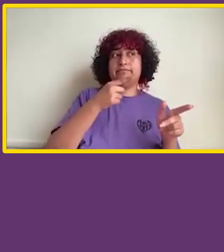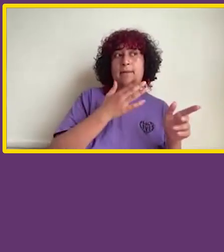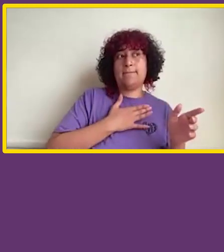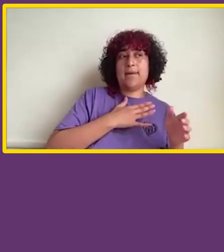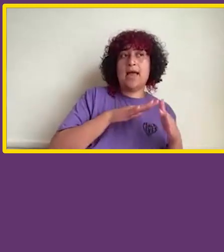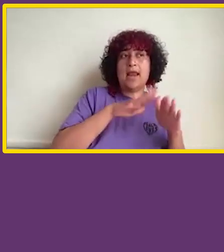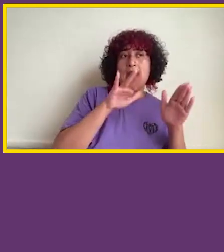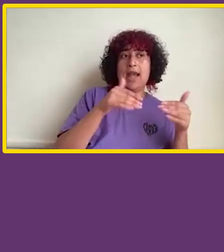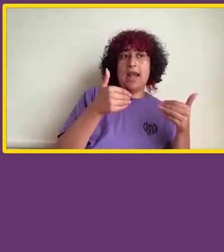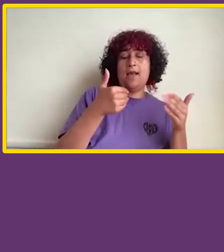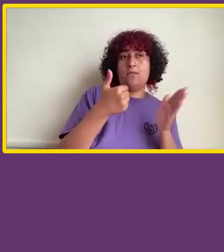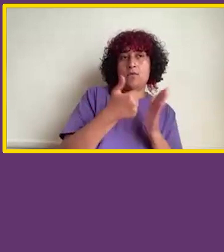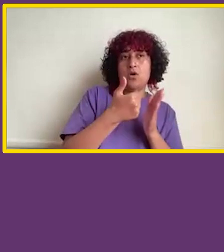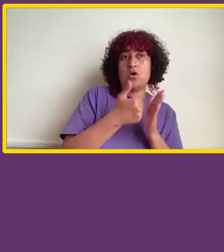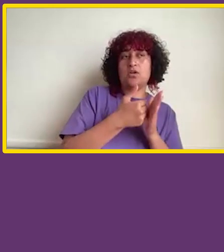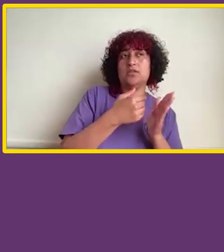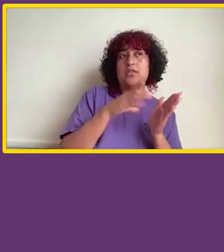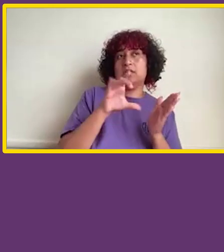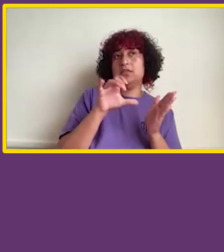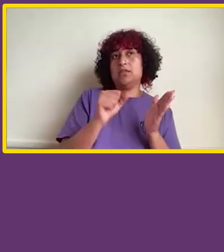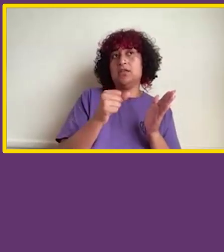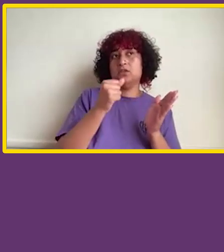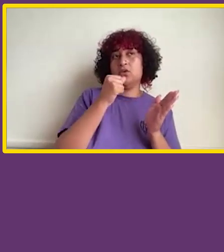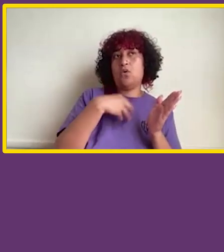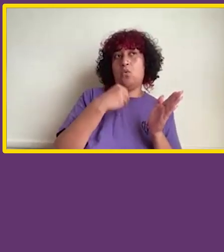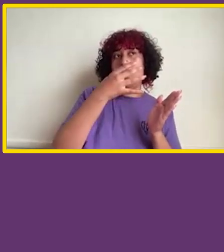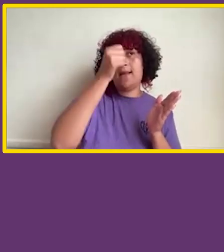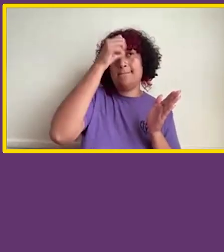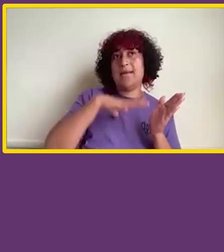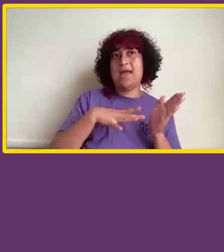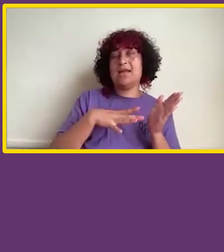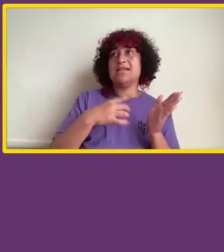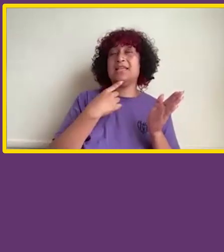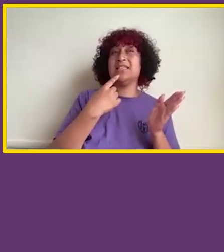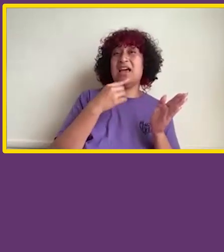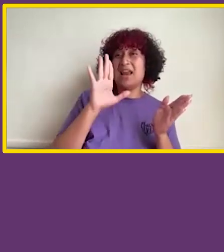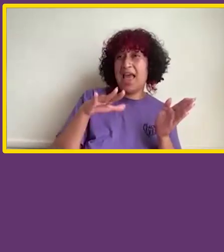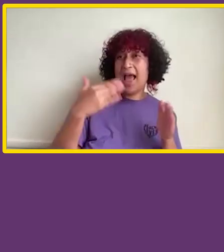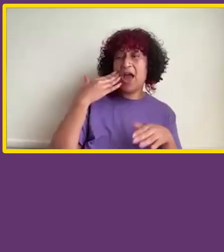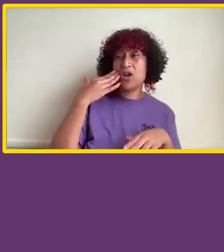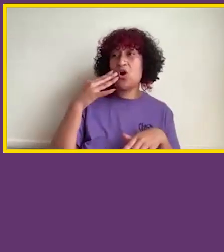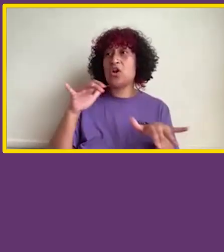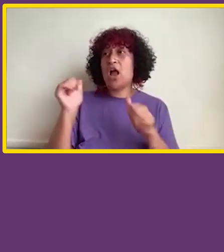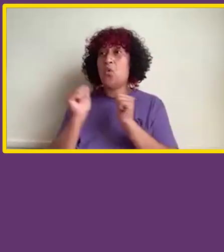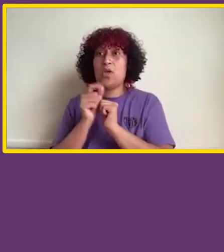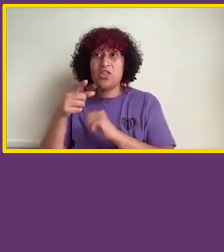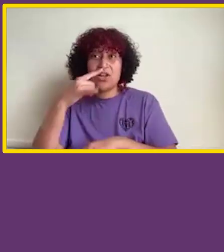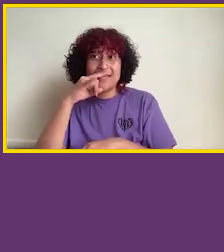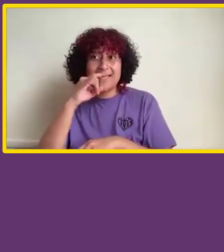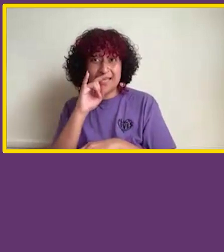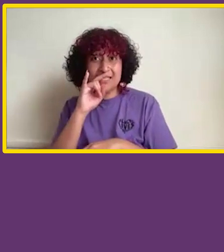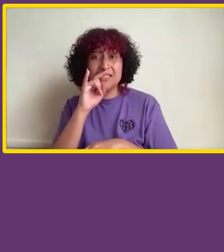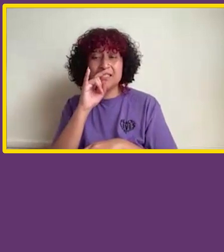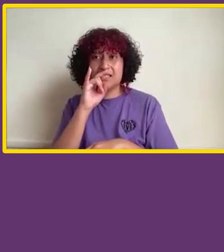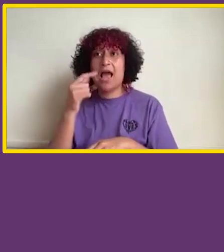you're out with the kids. I don't know what the fuck's going on here, but as soon as you go, I'm standing in your front yard. When you get out,